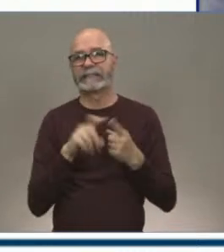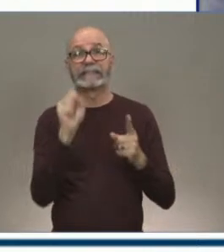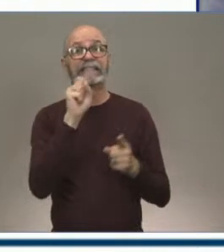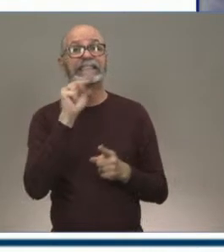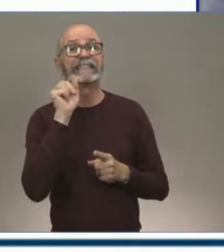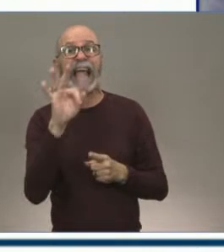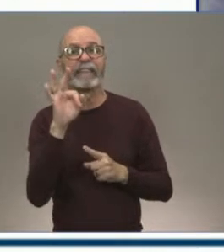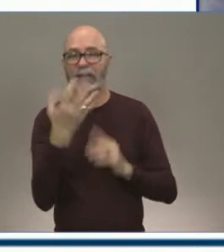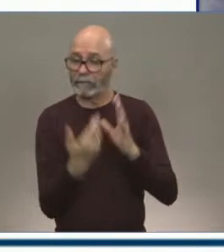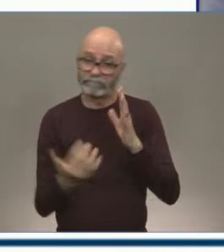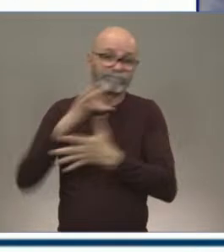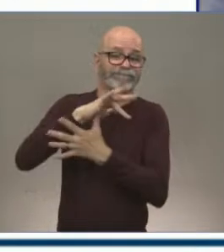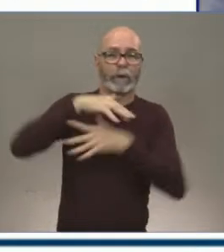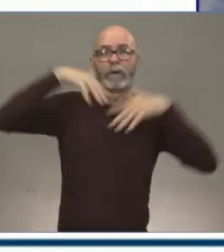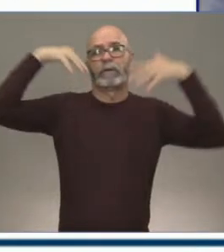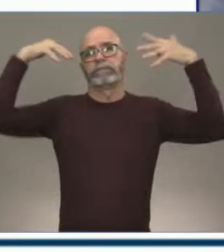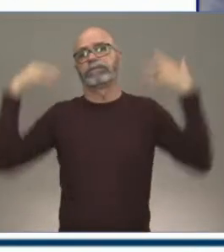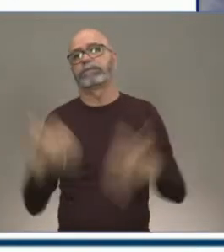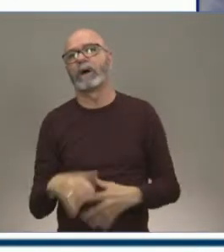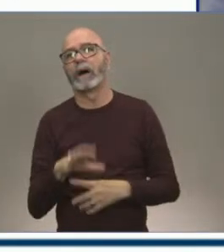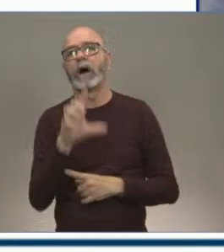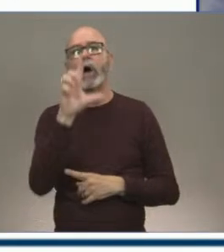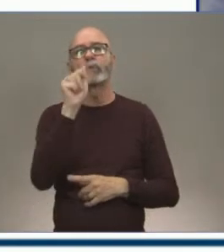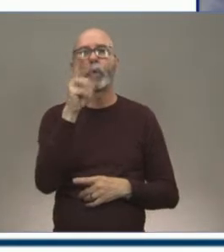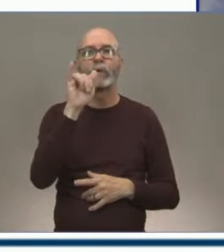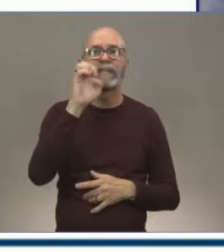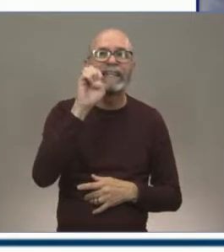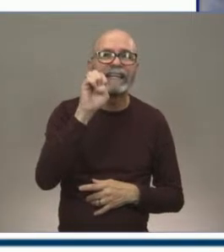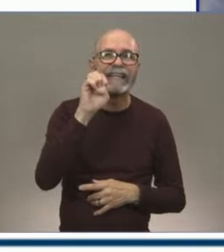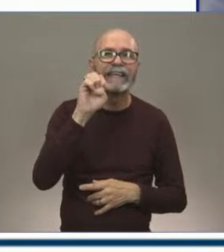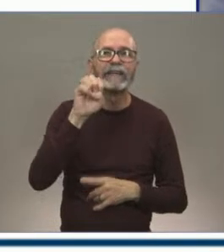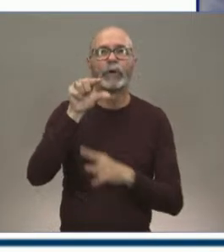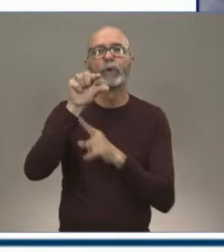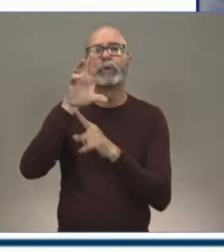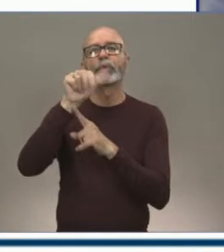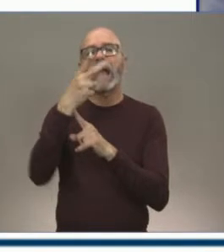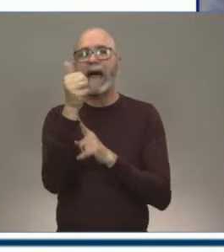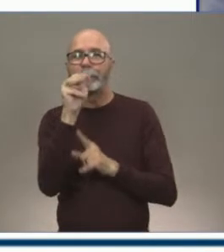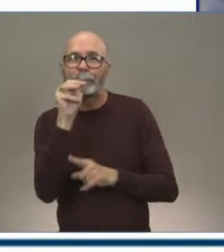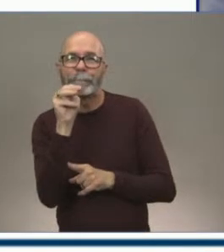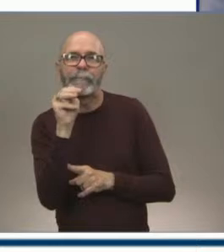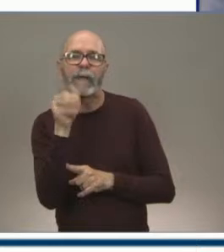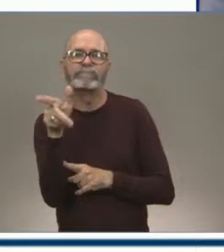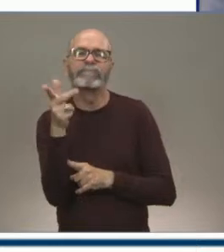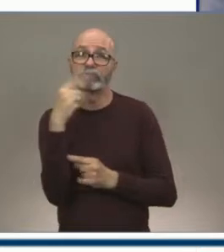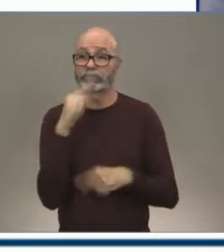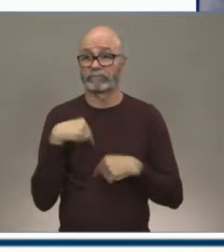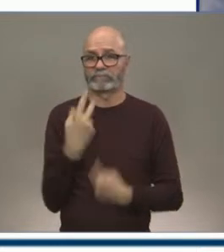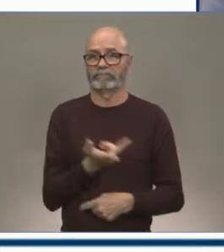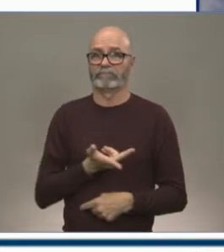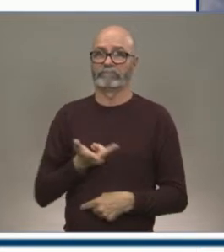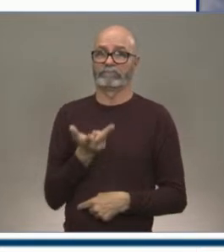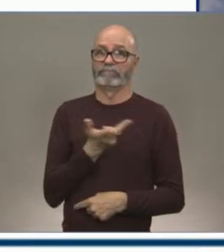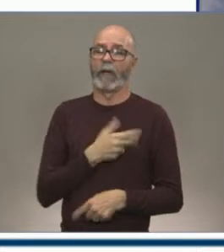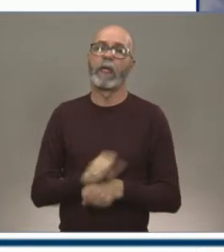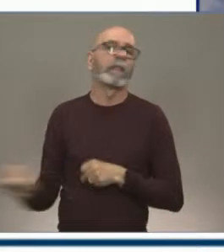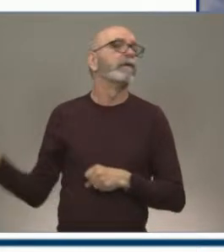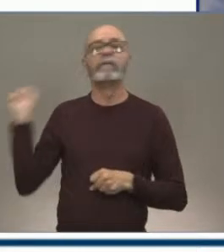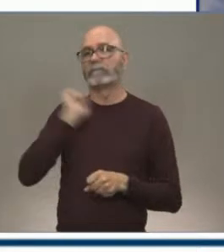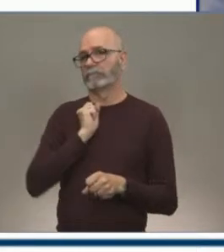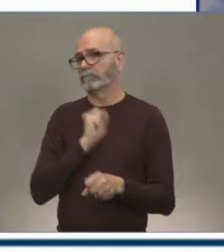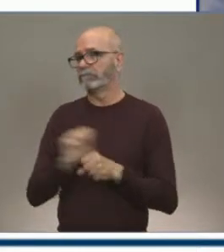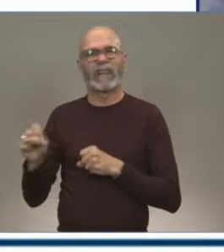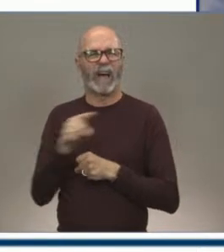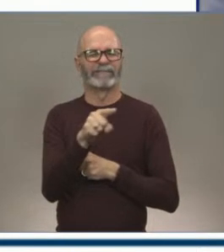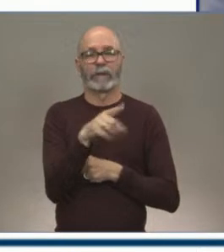Dr. Strang, I think you would admit, this has been a trifecta. The three of us actually have been moving this forward. I think she's had more meetings with you than I